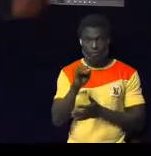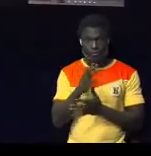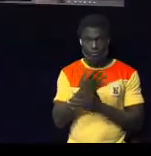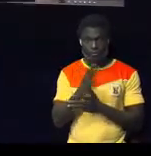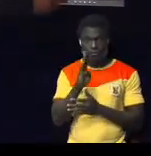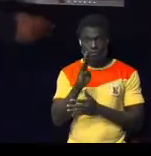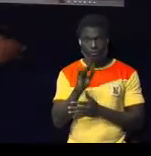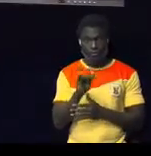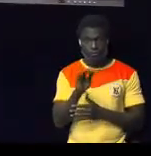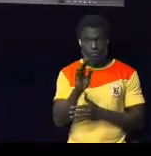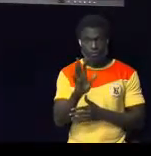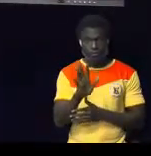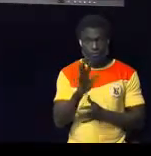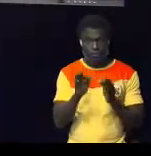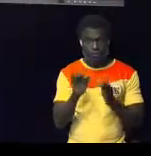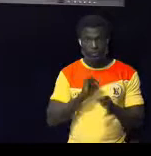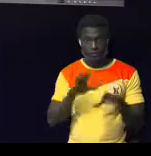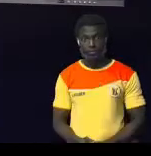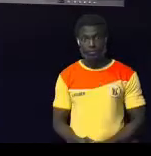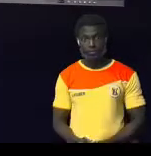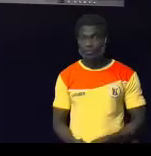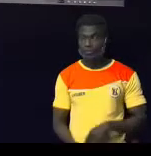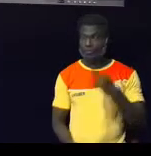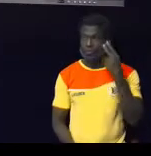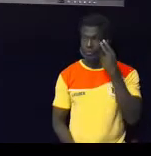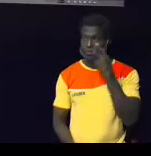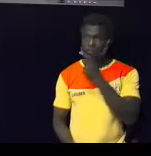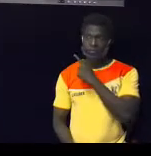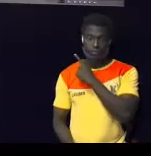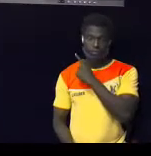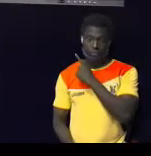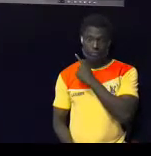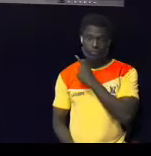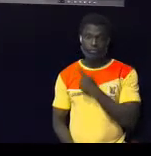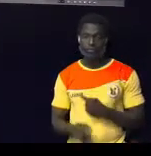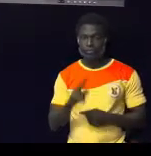So if I do that for you here, okay, let me use this black pair.